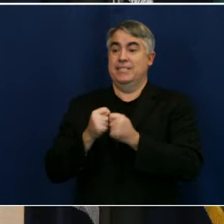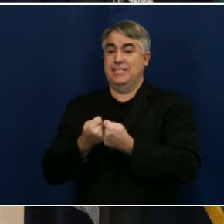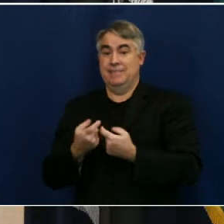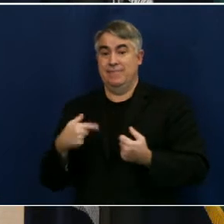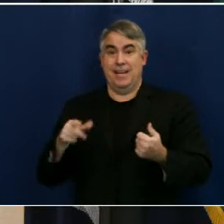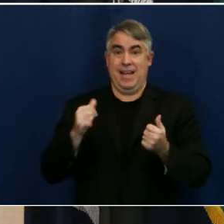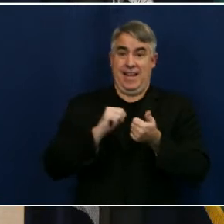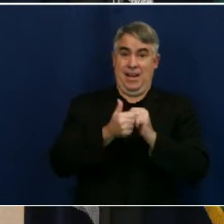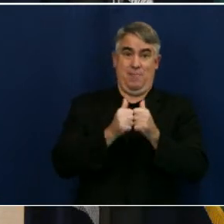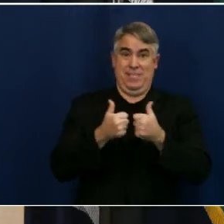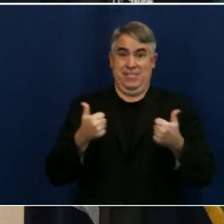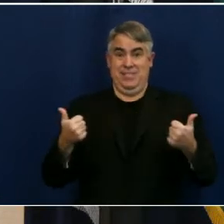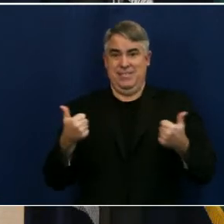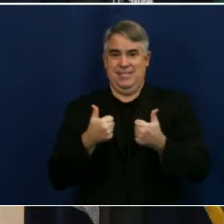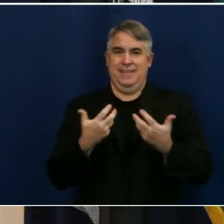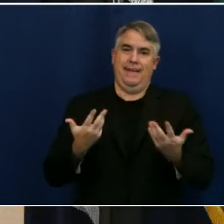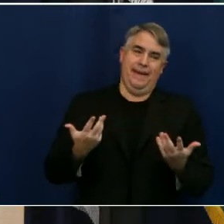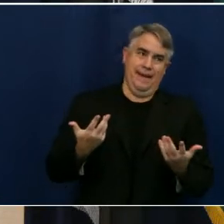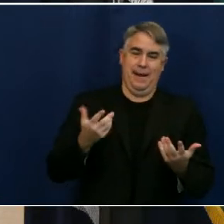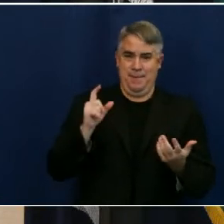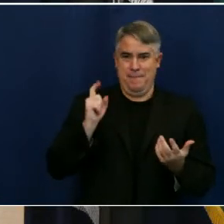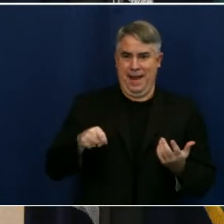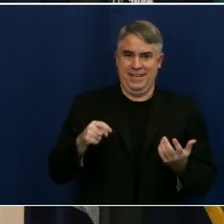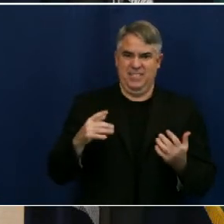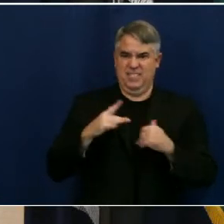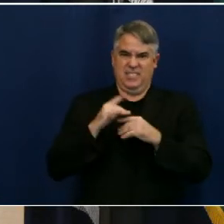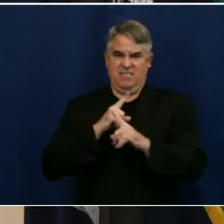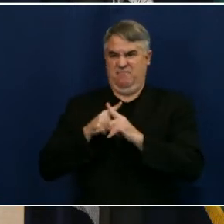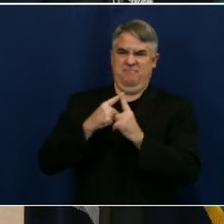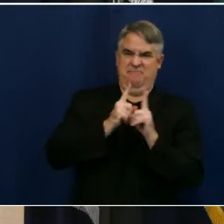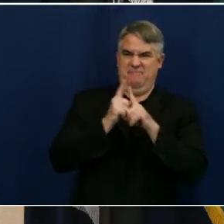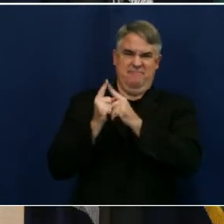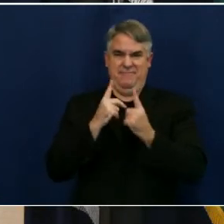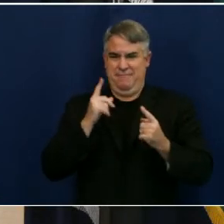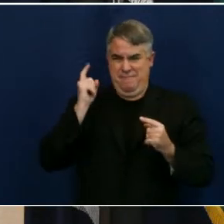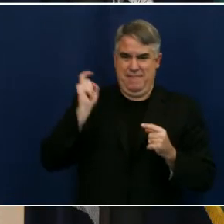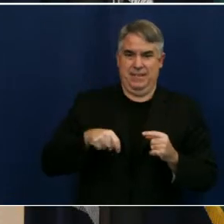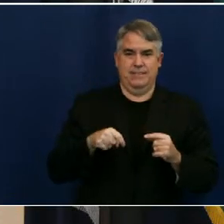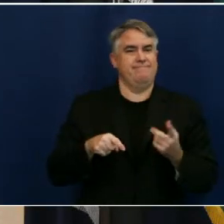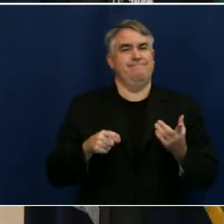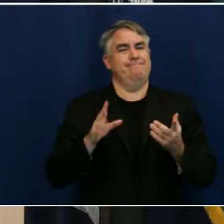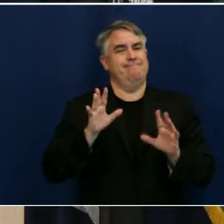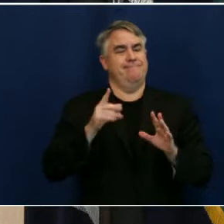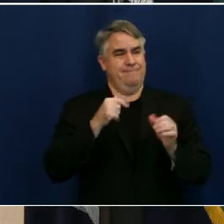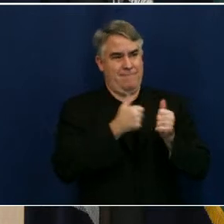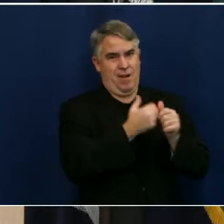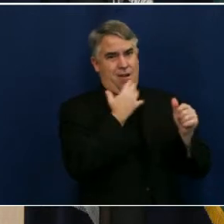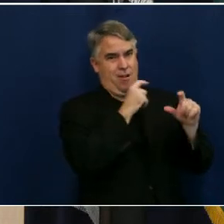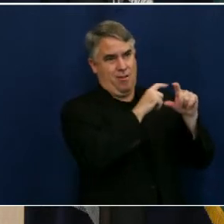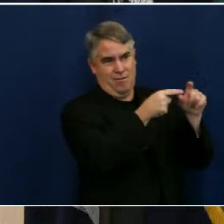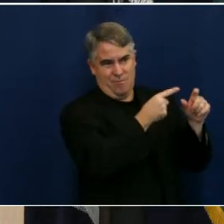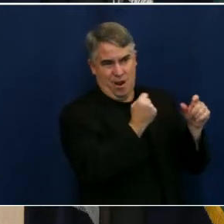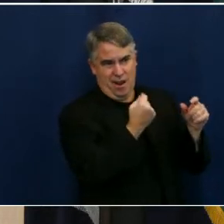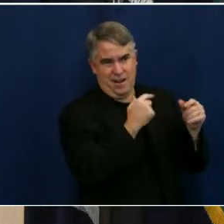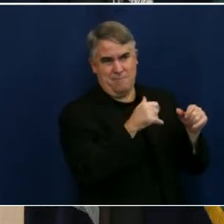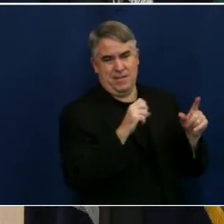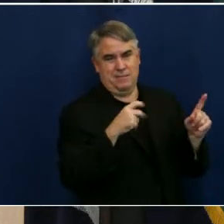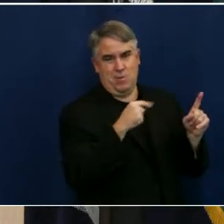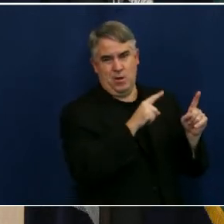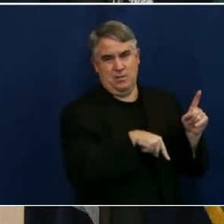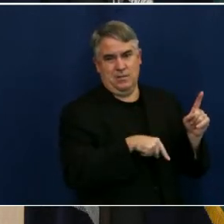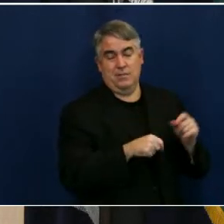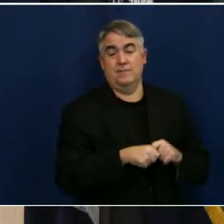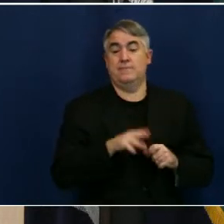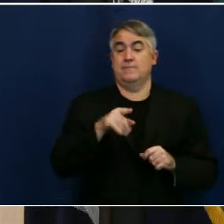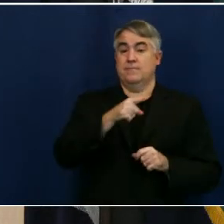other, again, is based on the tier system. And so the full listing, again, is posted. And as we descend into